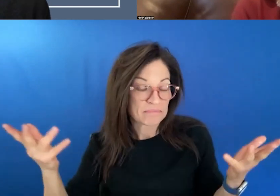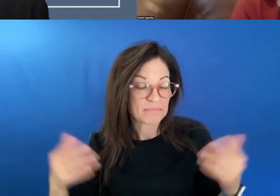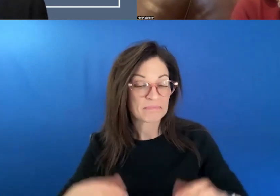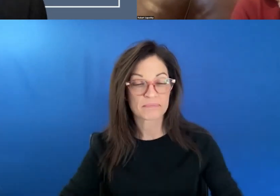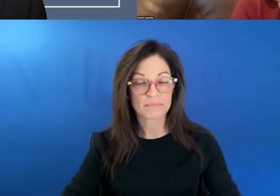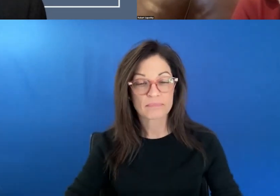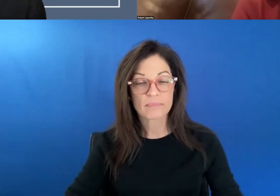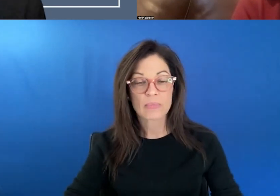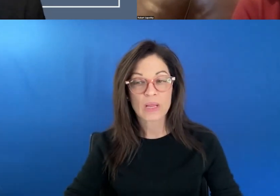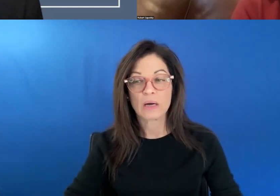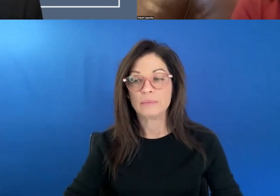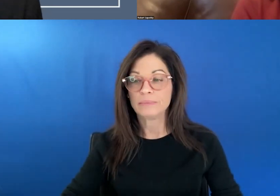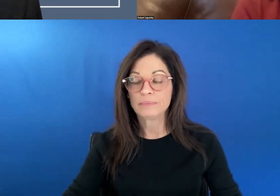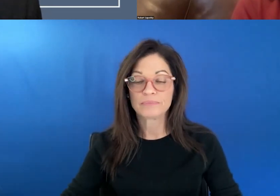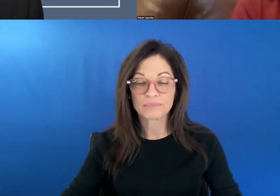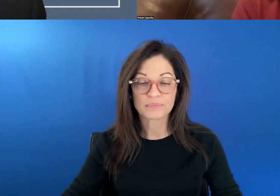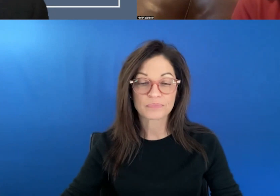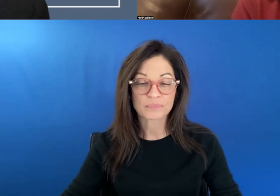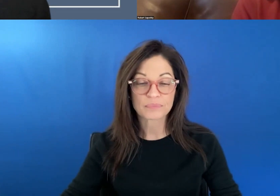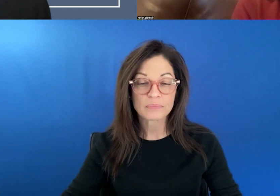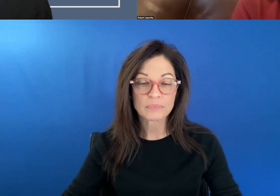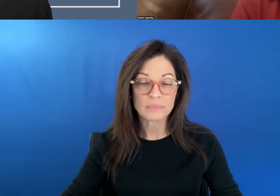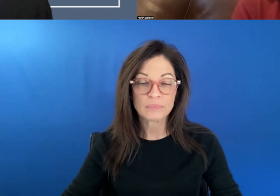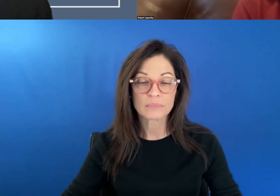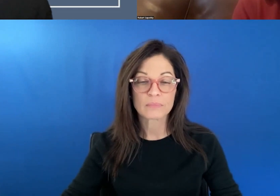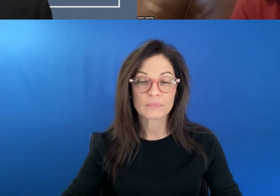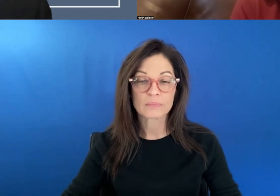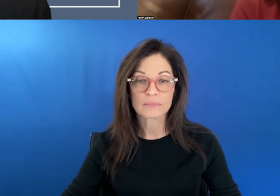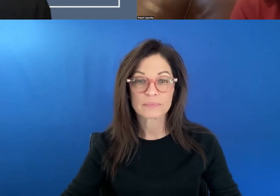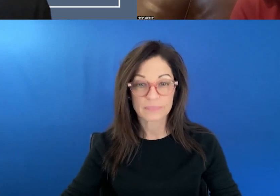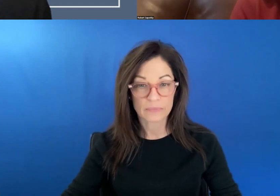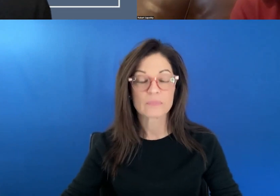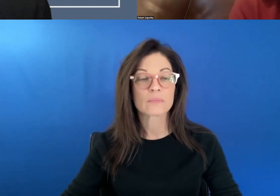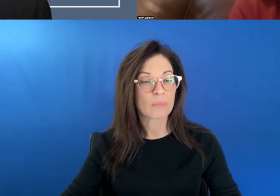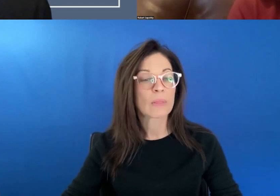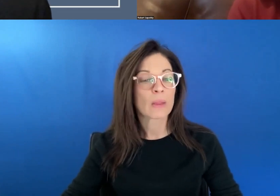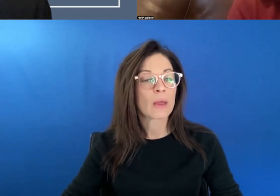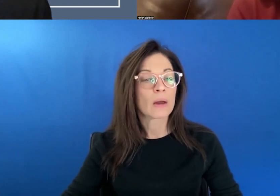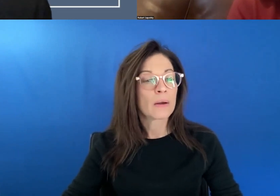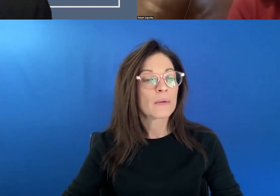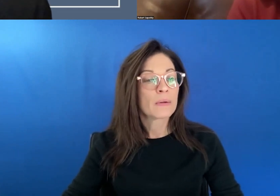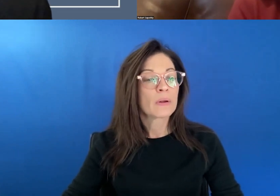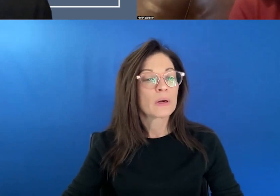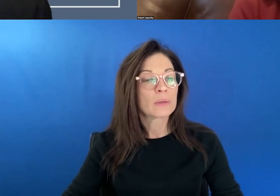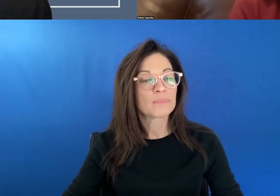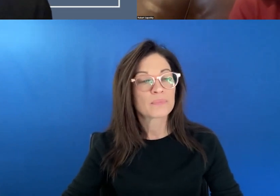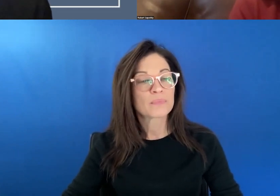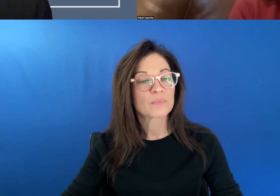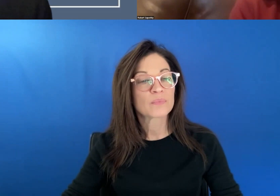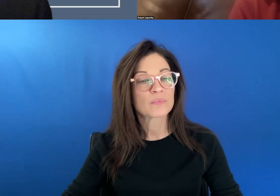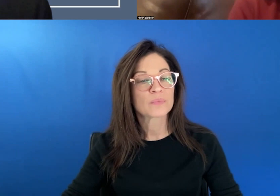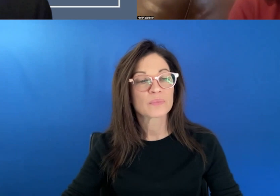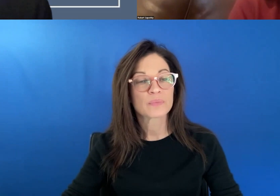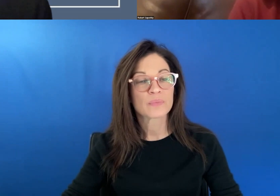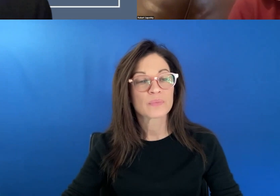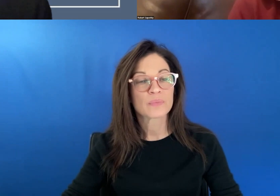And two levels, sort of two disciplinary approaches for trying to see when that works to your benefit and